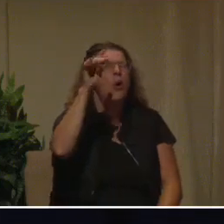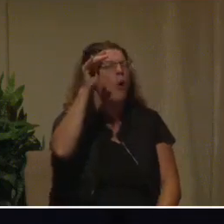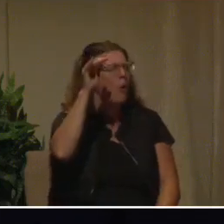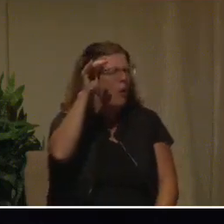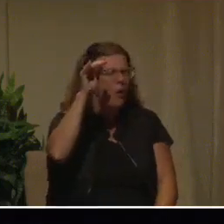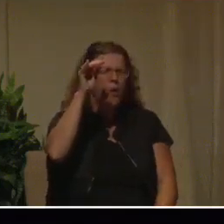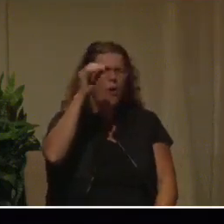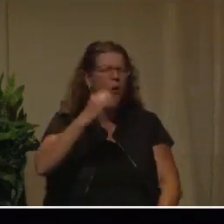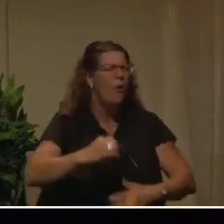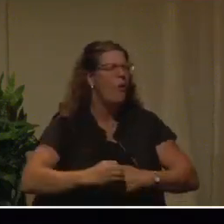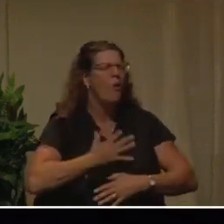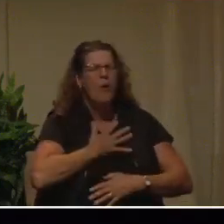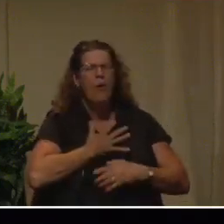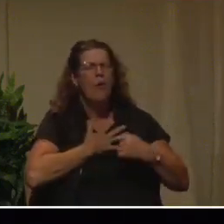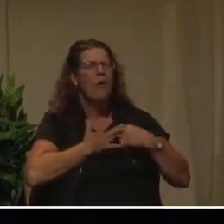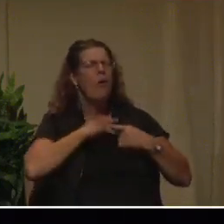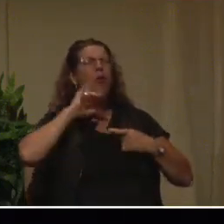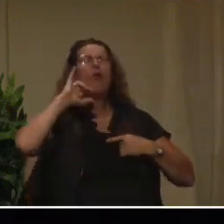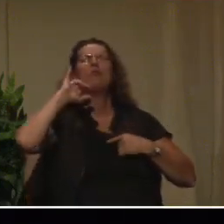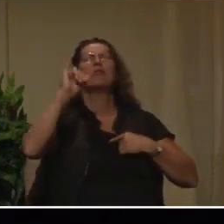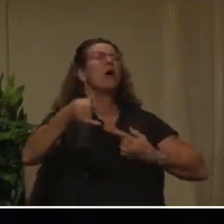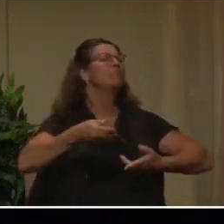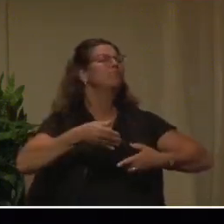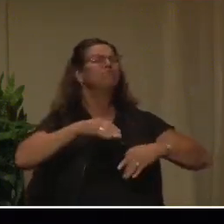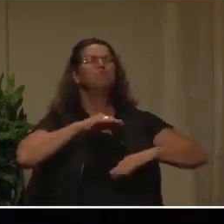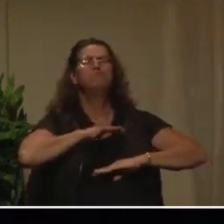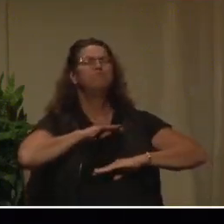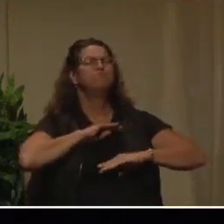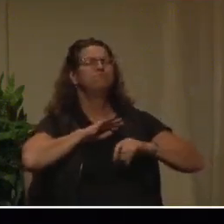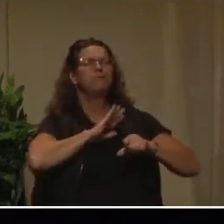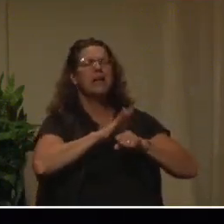that it would be everything that we need for today and this week and forever.